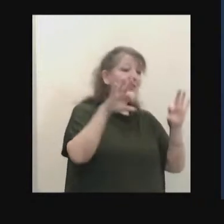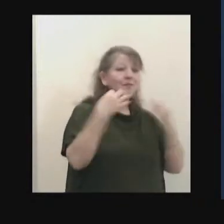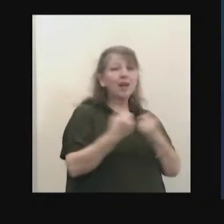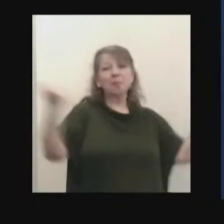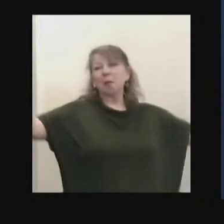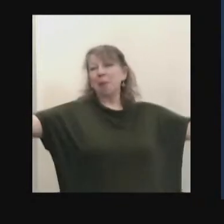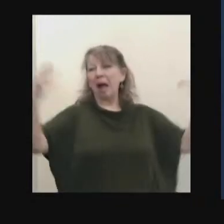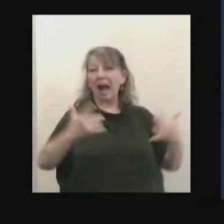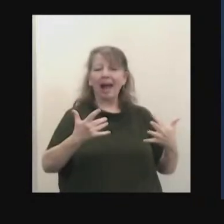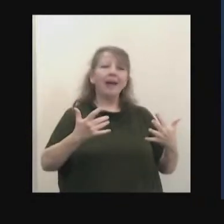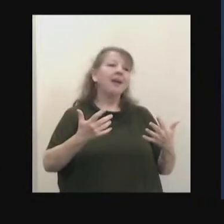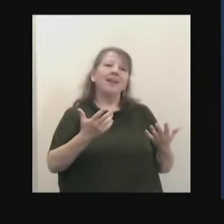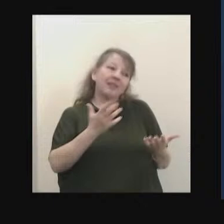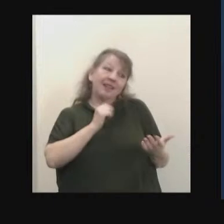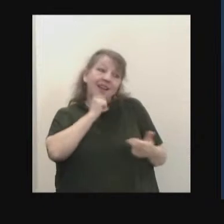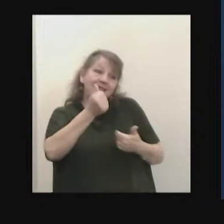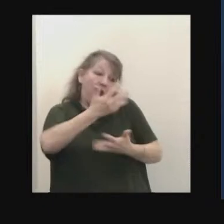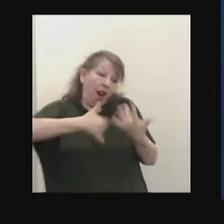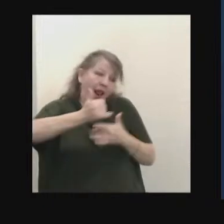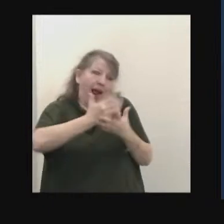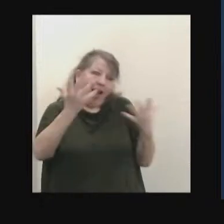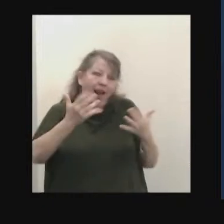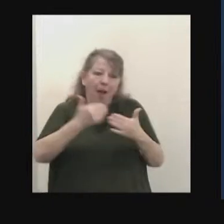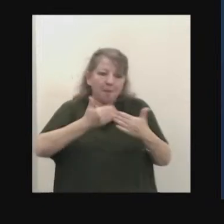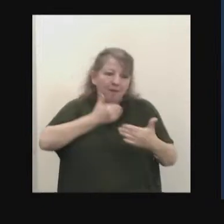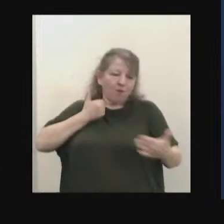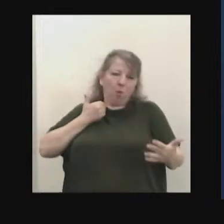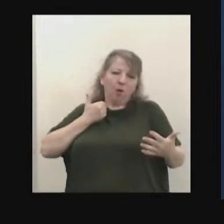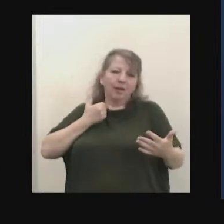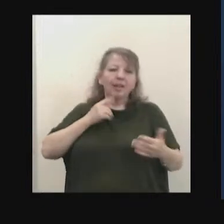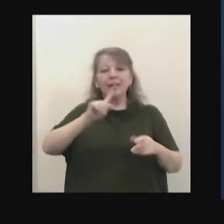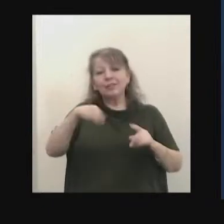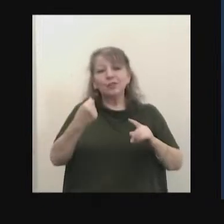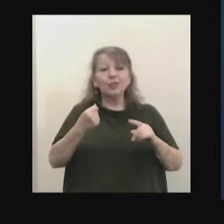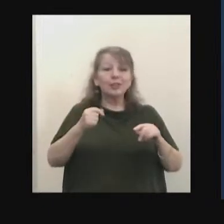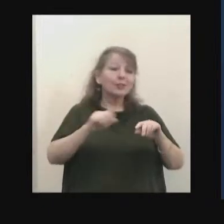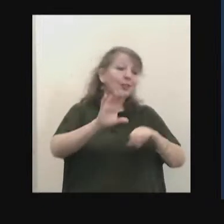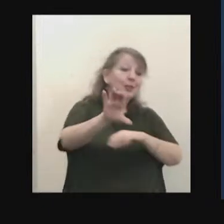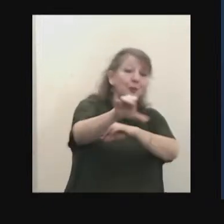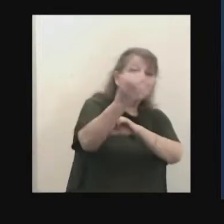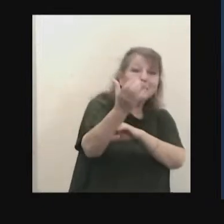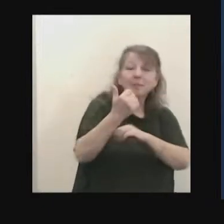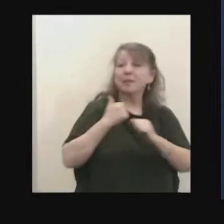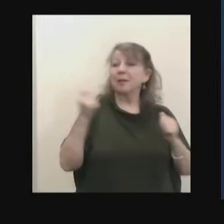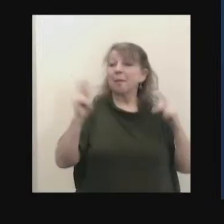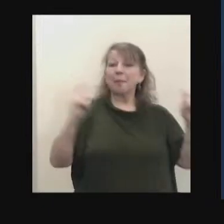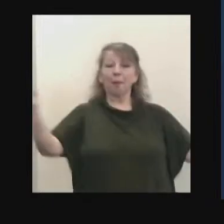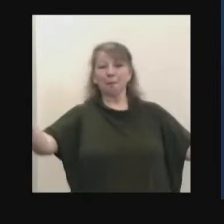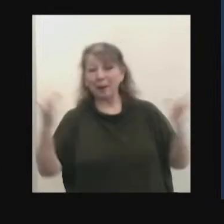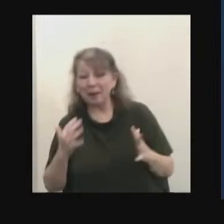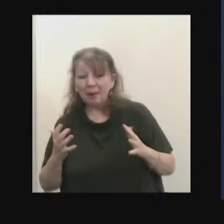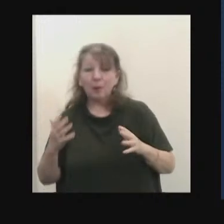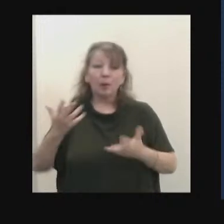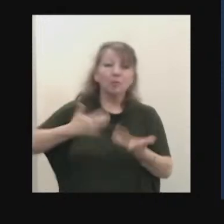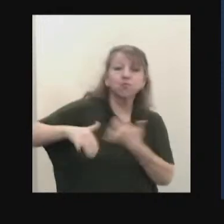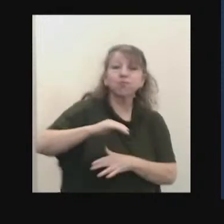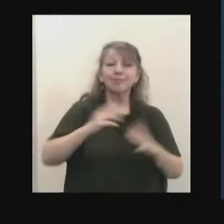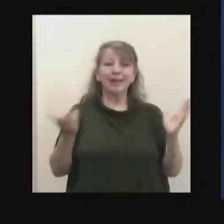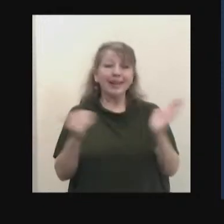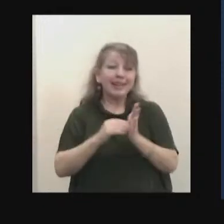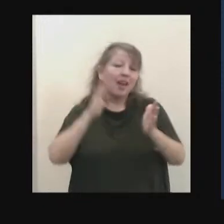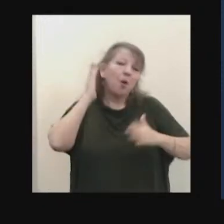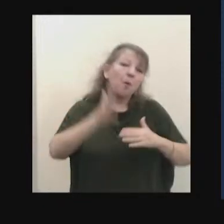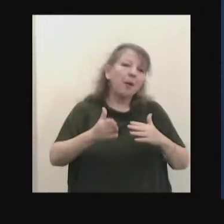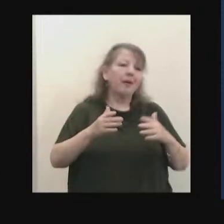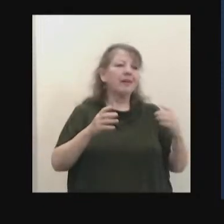usually socialize with. During the Christmas holidays, again, people are going to be getting together in small gatherings and large